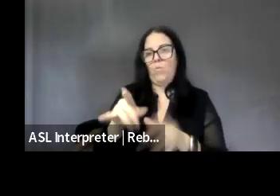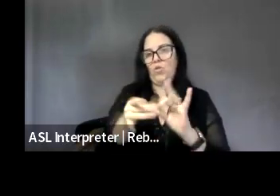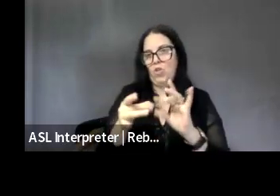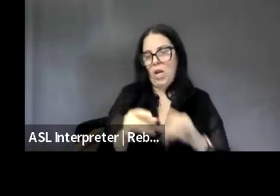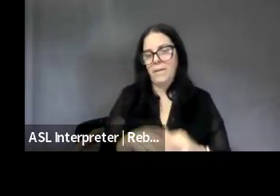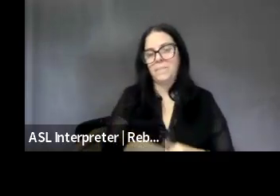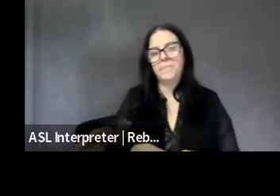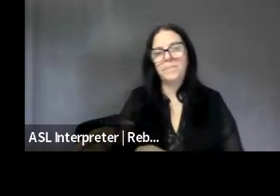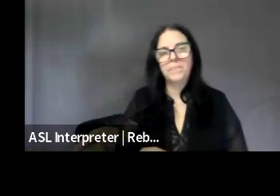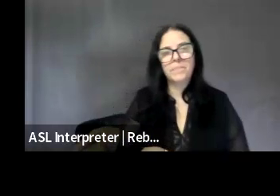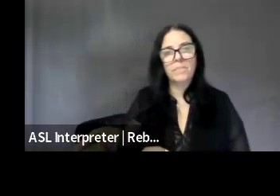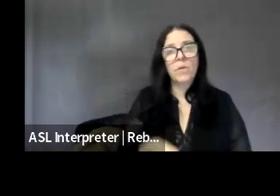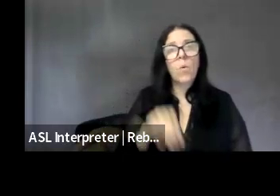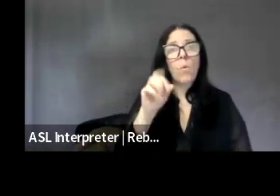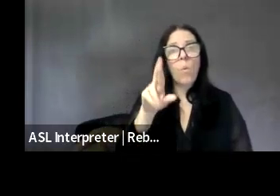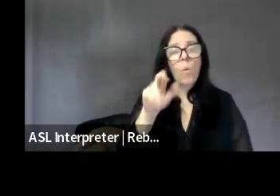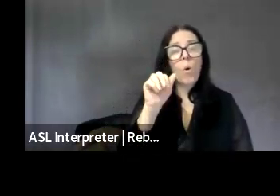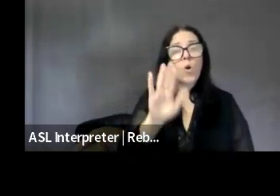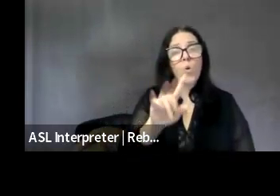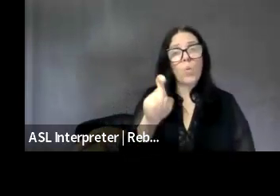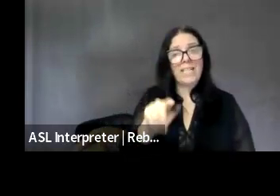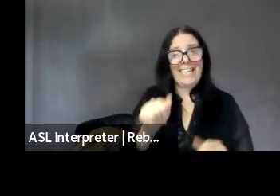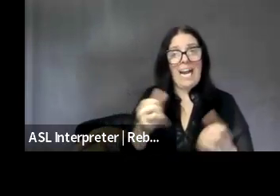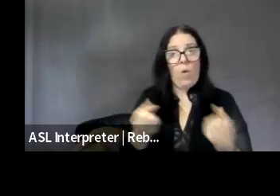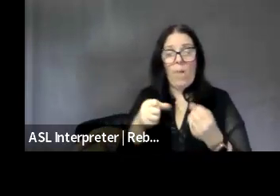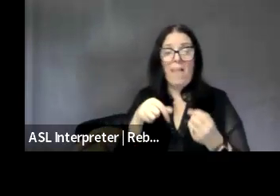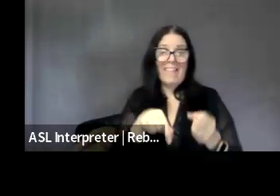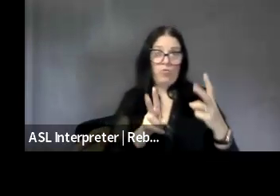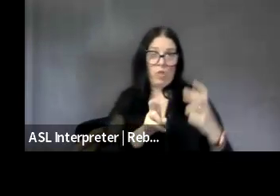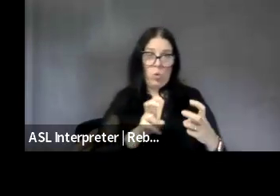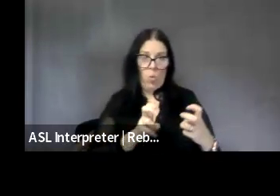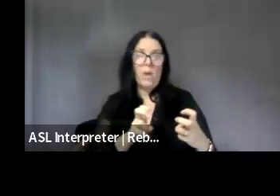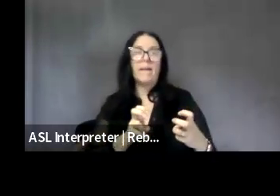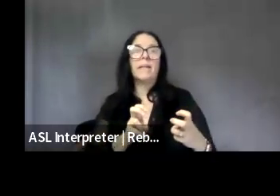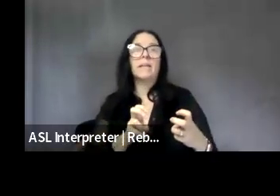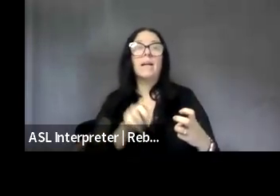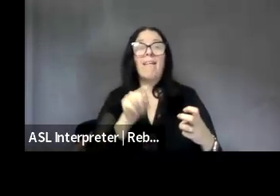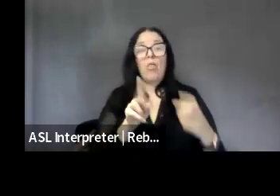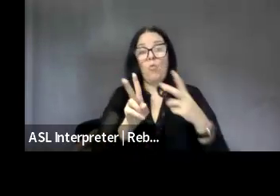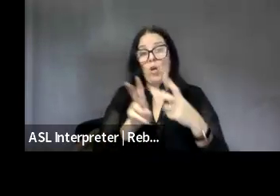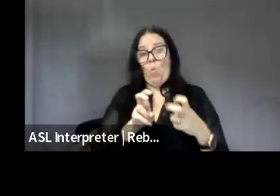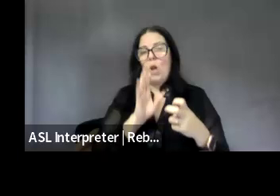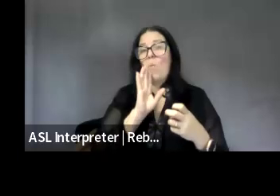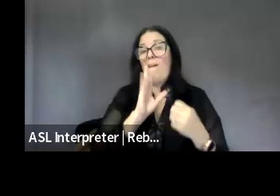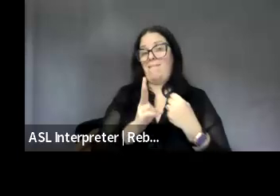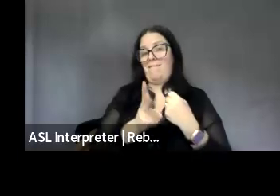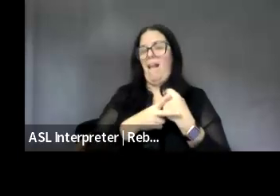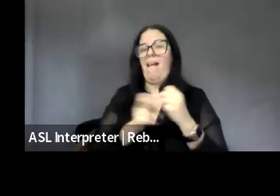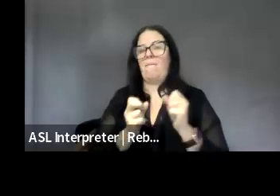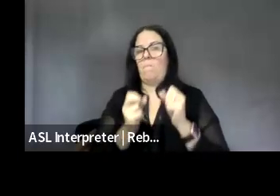point. Or you can hold the questions. We are recording and we'll be posting this part of the presentation. So if you